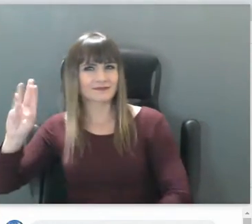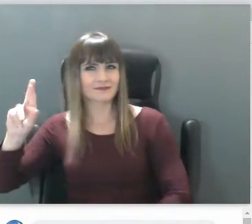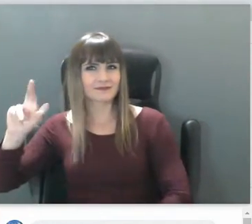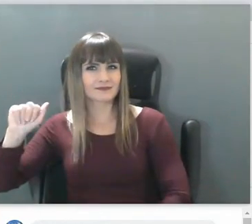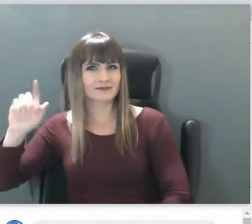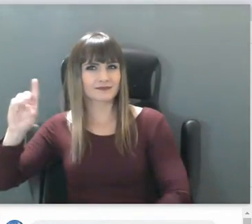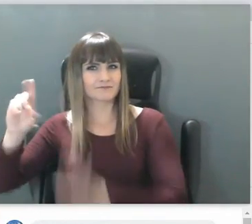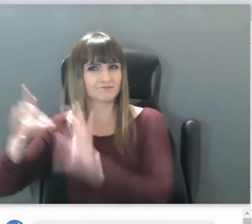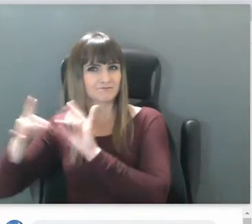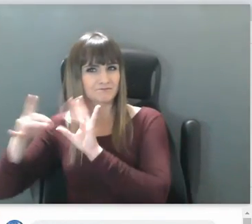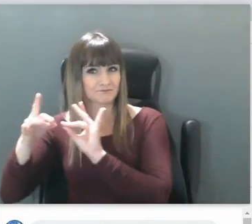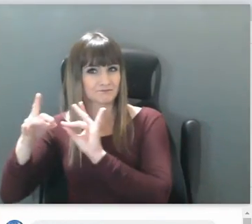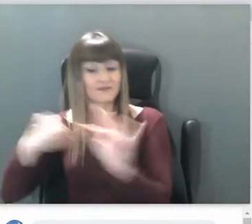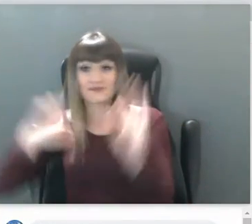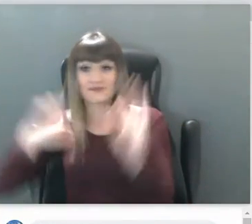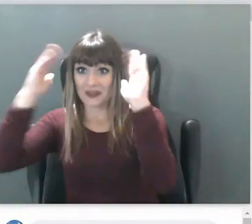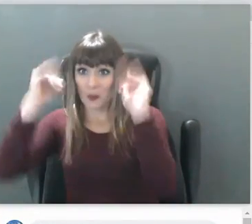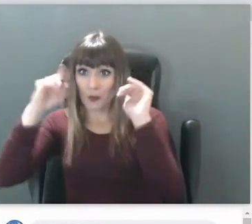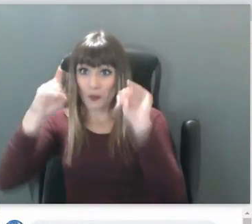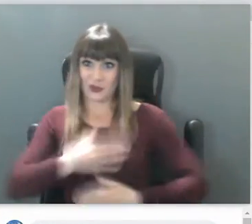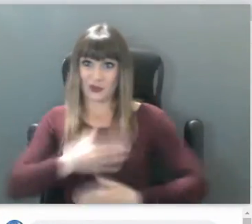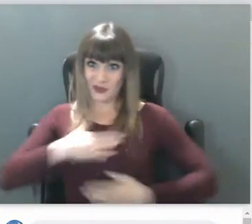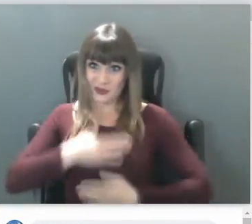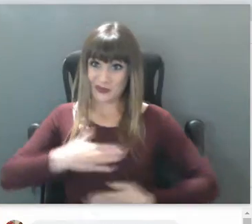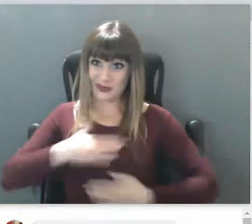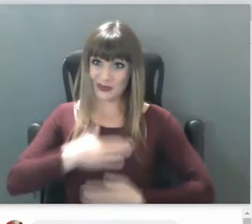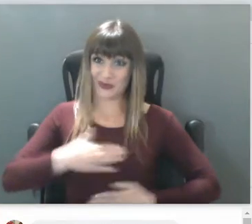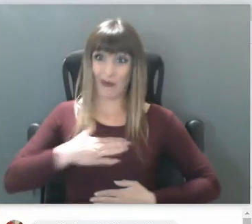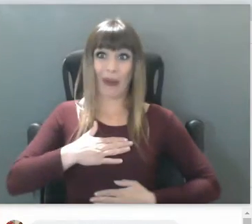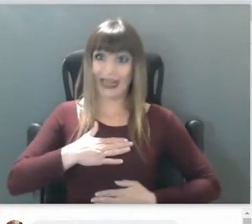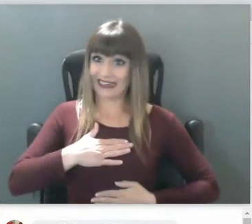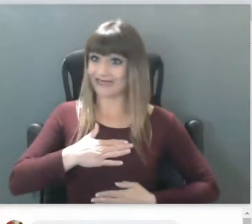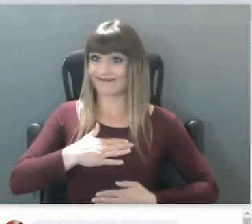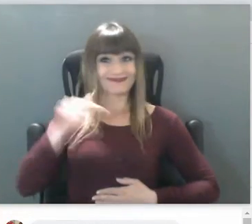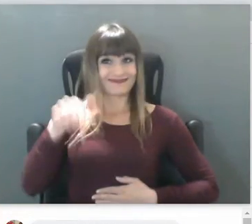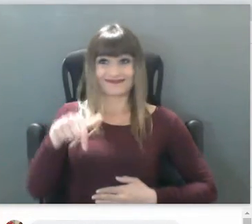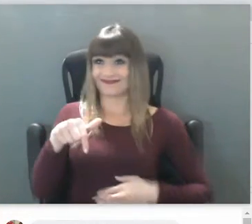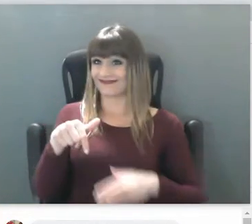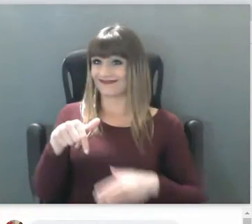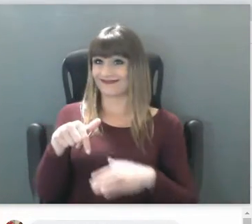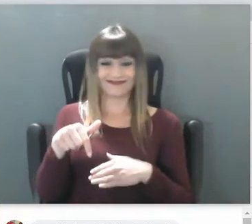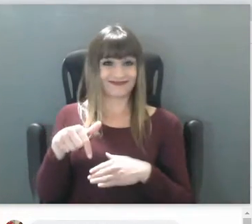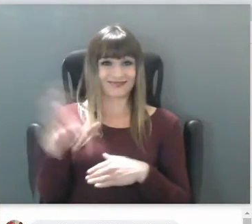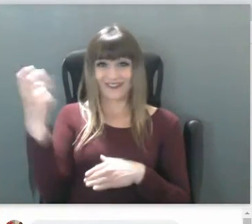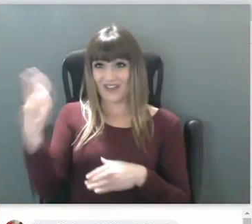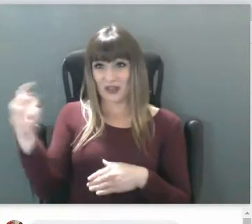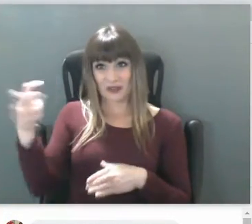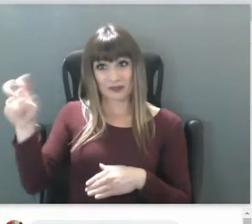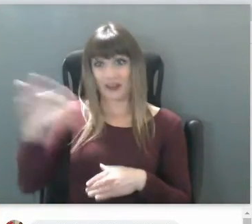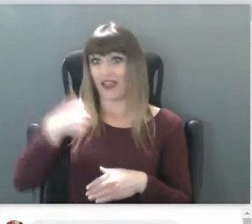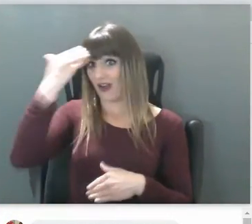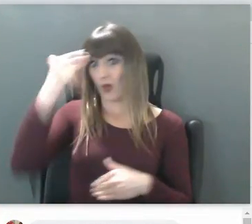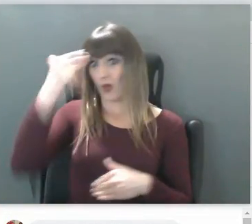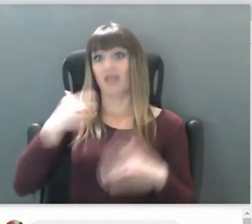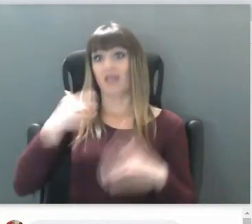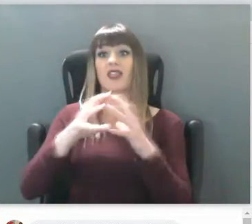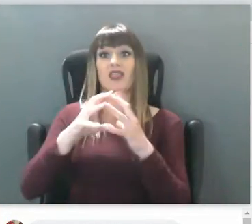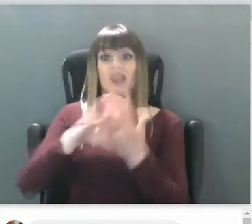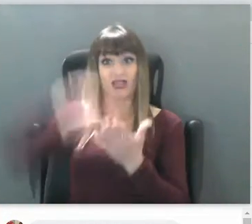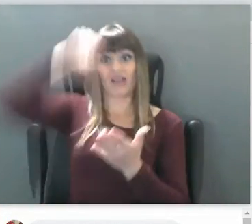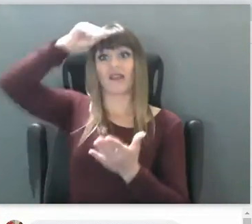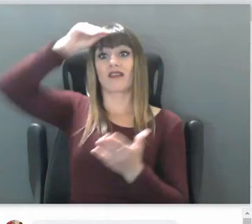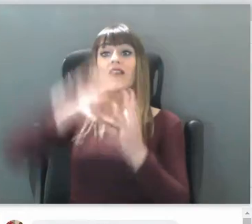the animal kingdom. I know I have learned a lot over these last 5 or 6 weeks. Oh, that's That's a good for one. sure. That's a good one, Blanche.